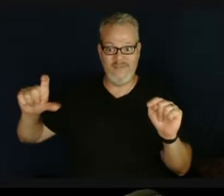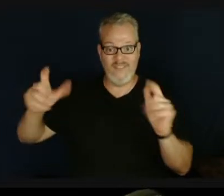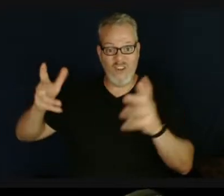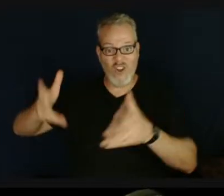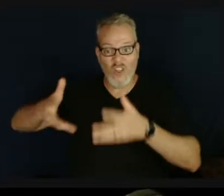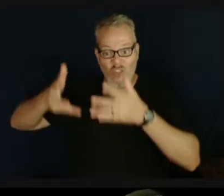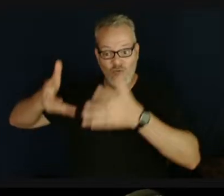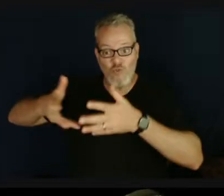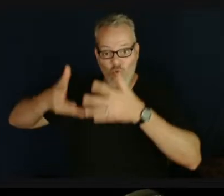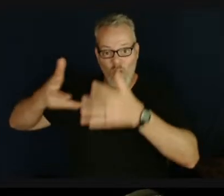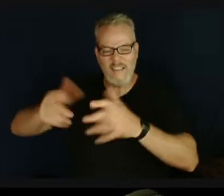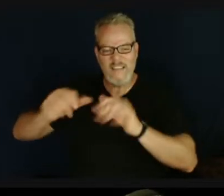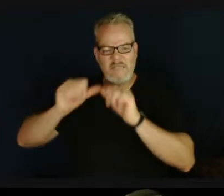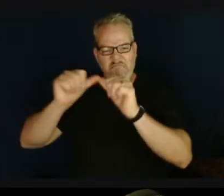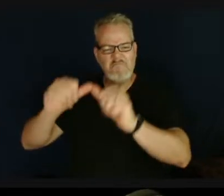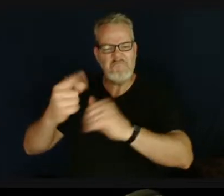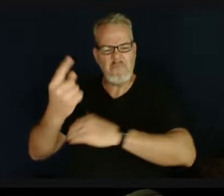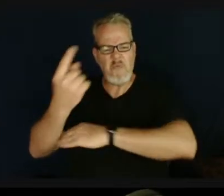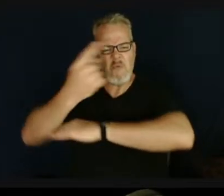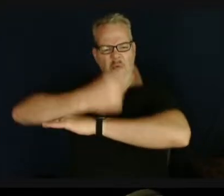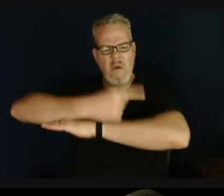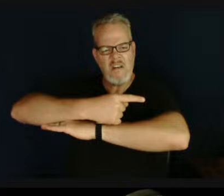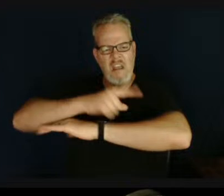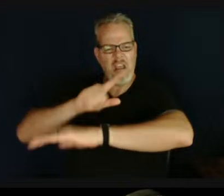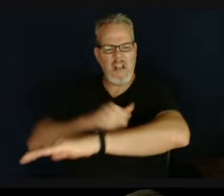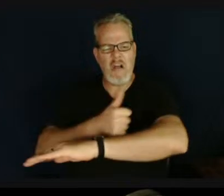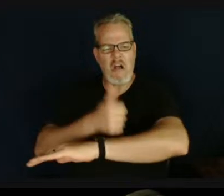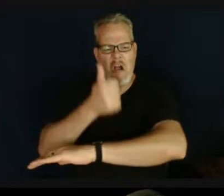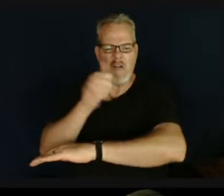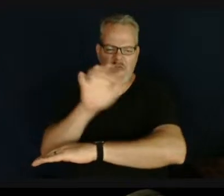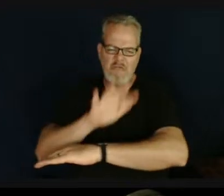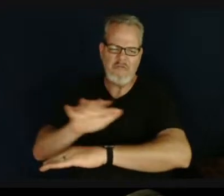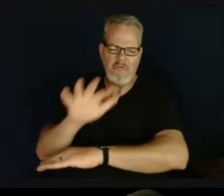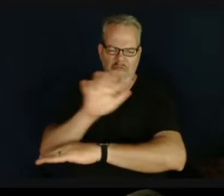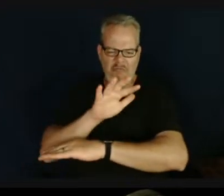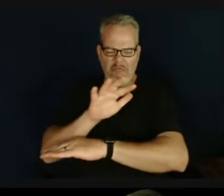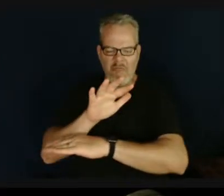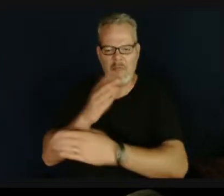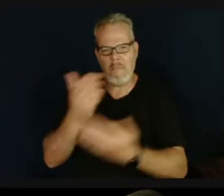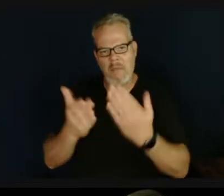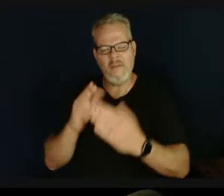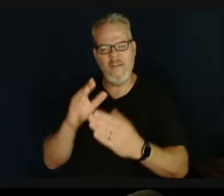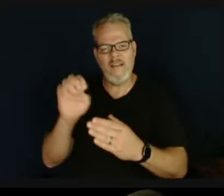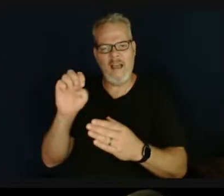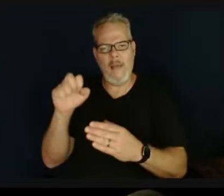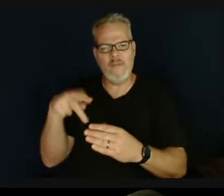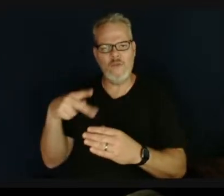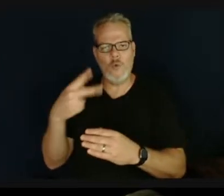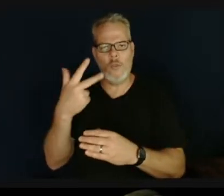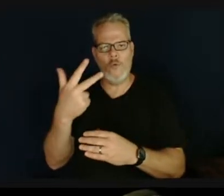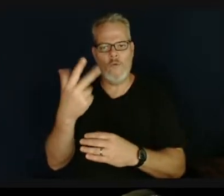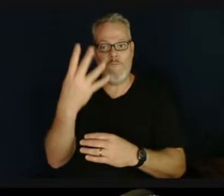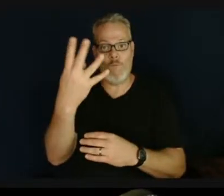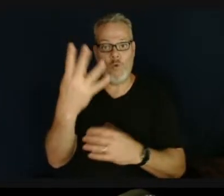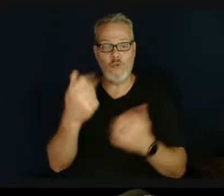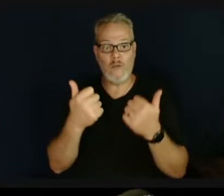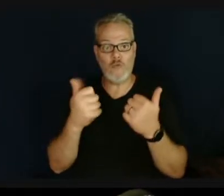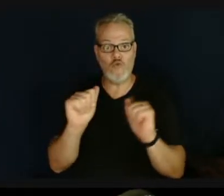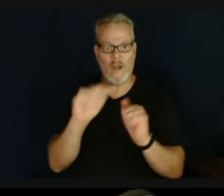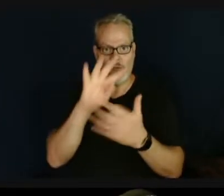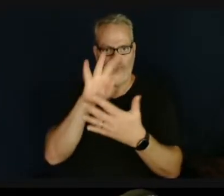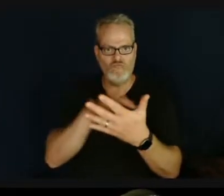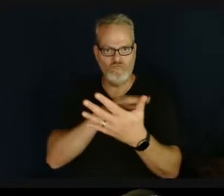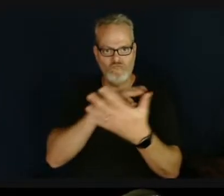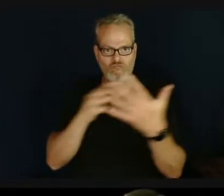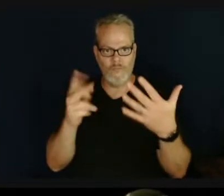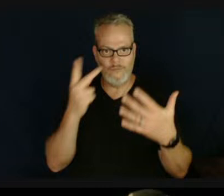all about a day or slightly longer in the case of episodes 3 and 4, right there. I've tried to scale the fountain height about the same as well, so you can kind